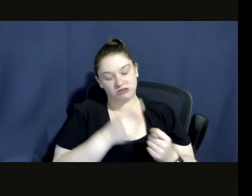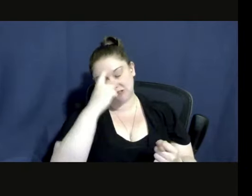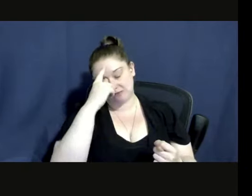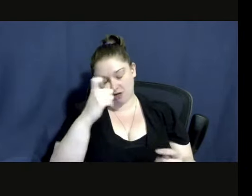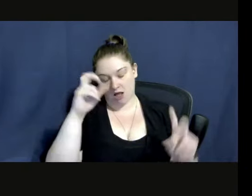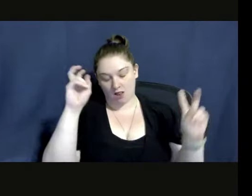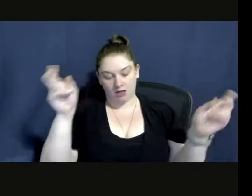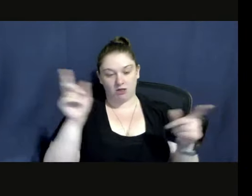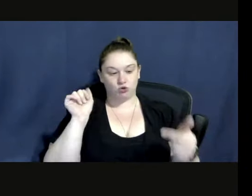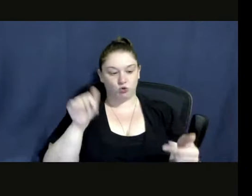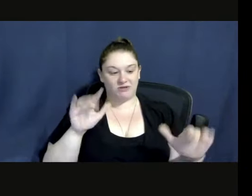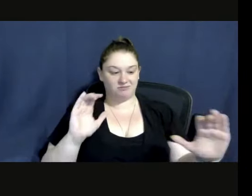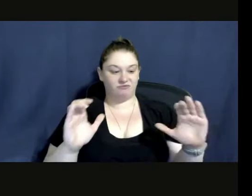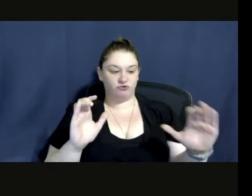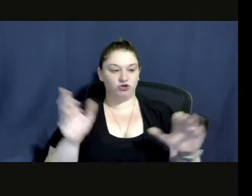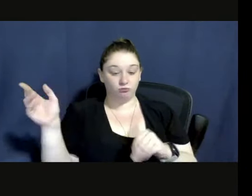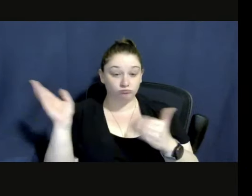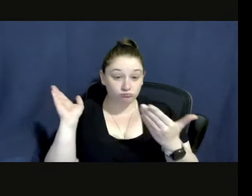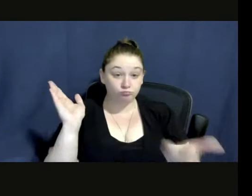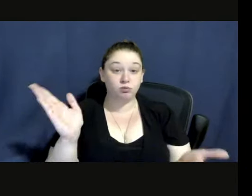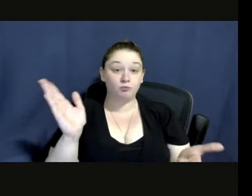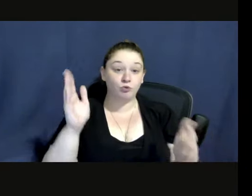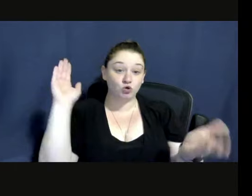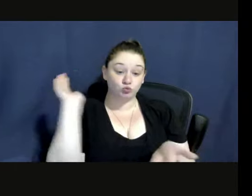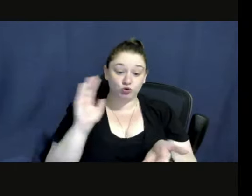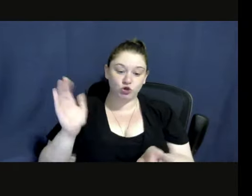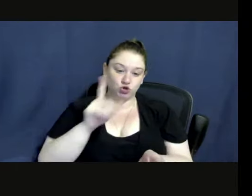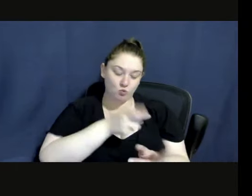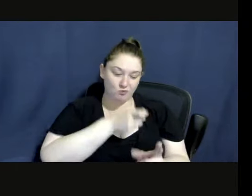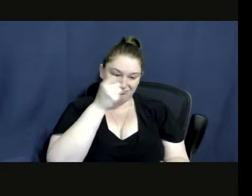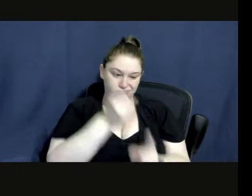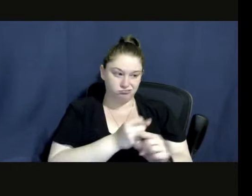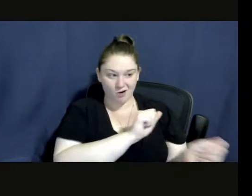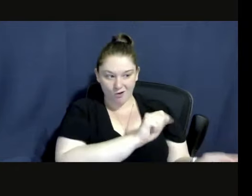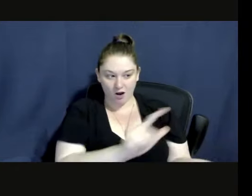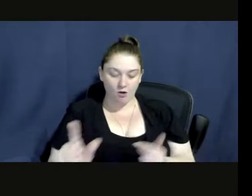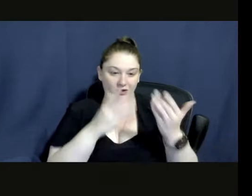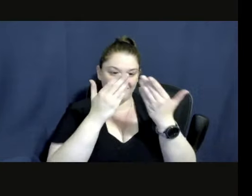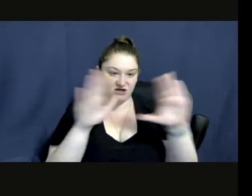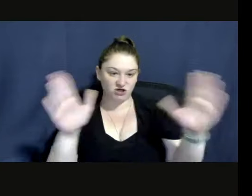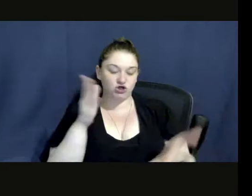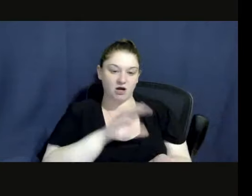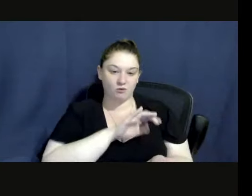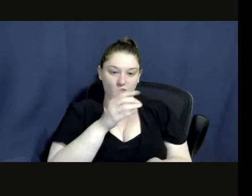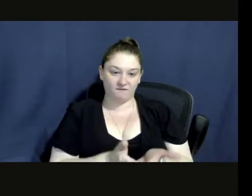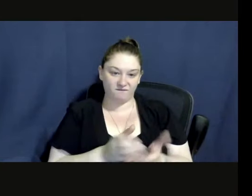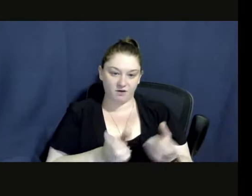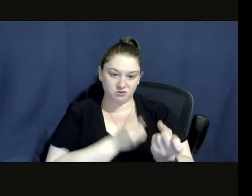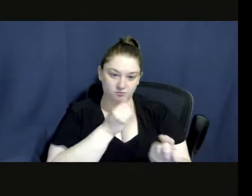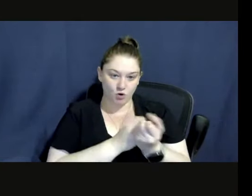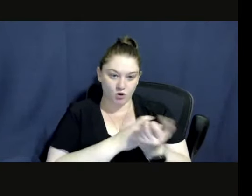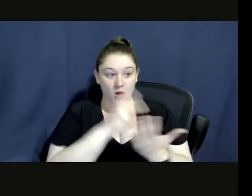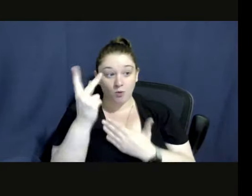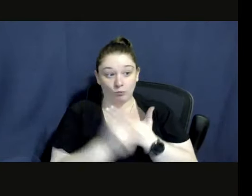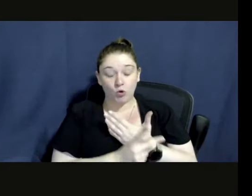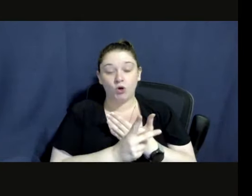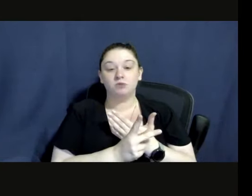that proposed reductions will impact all general fund supported programs.